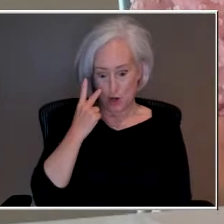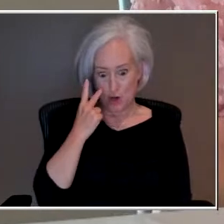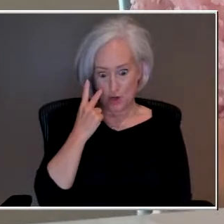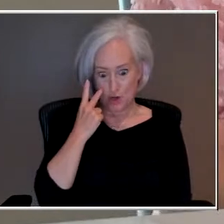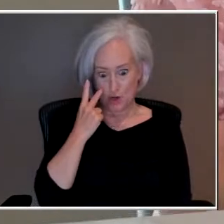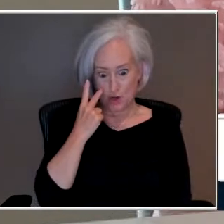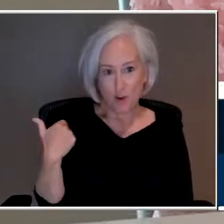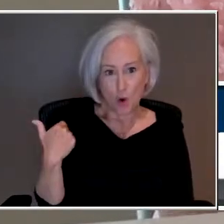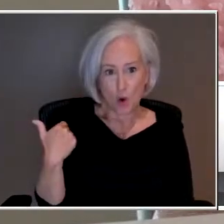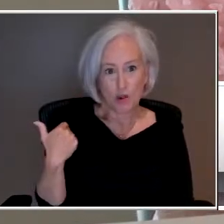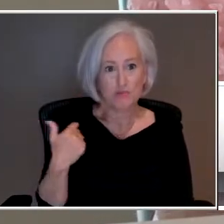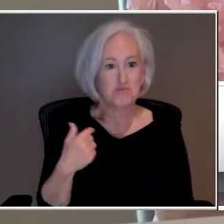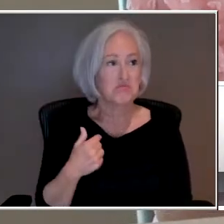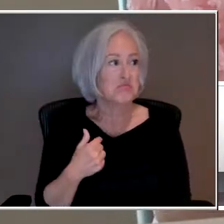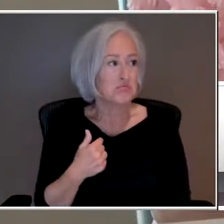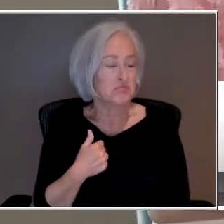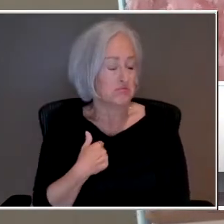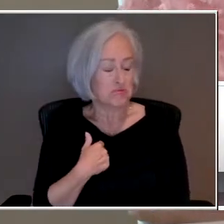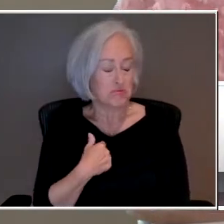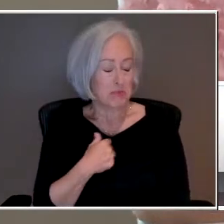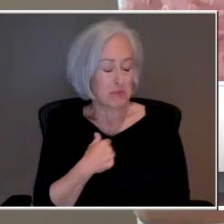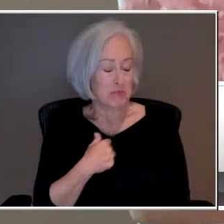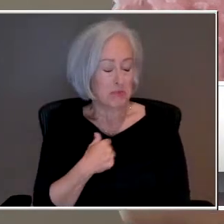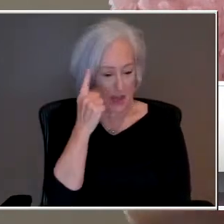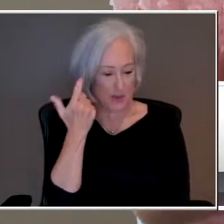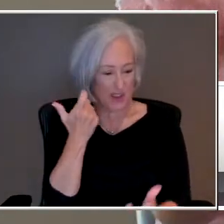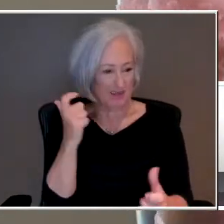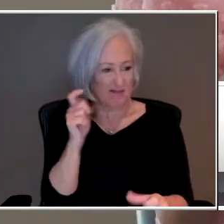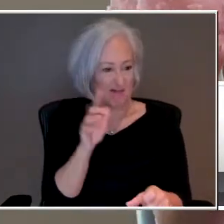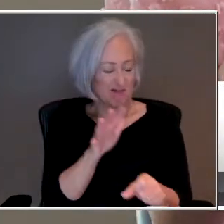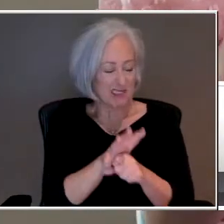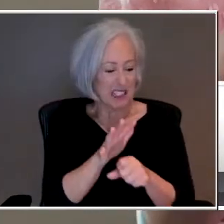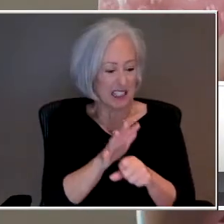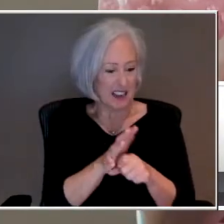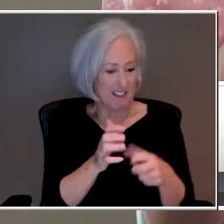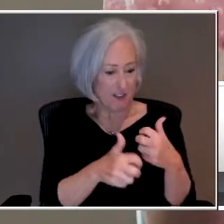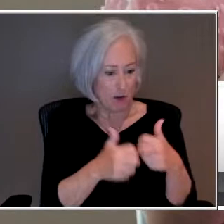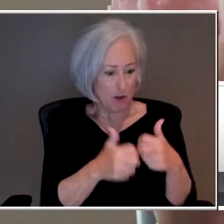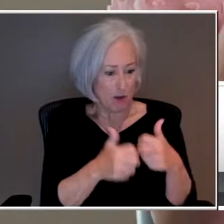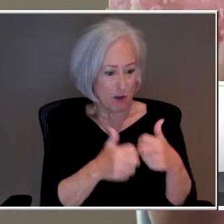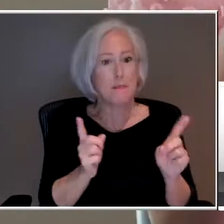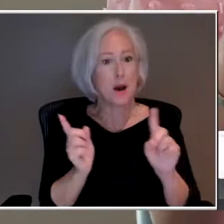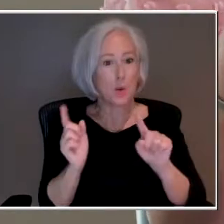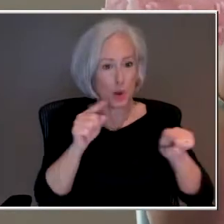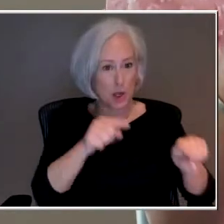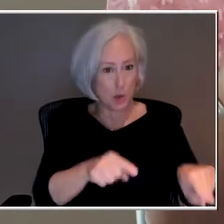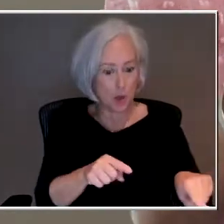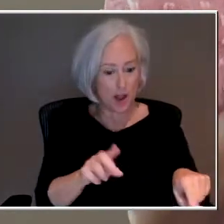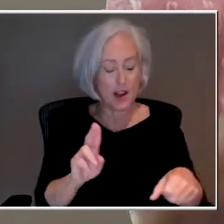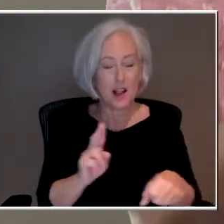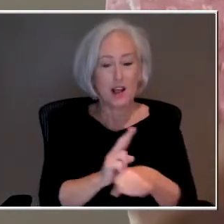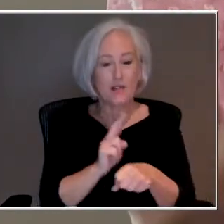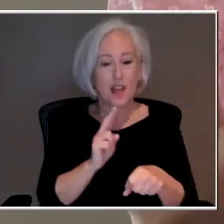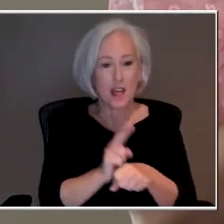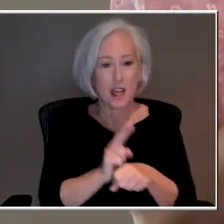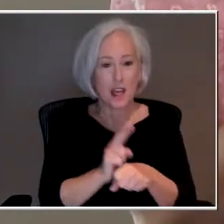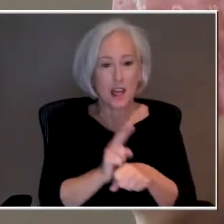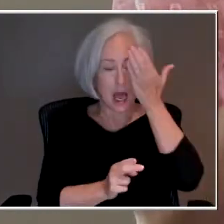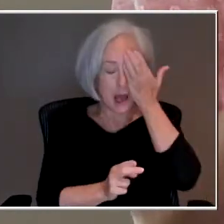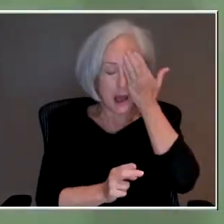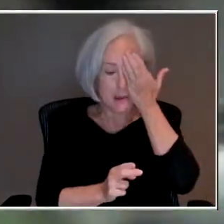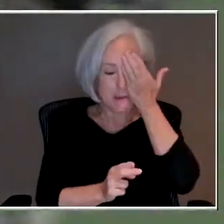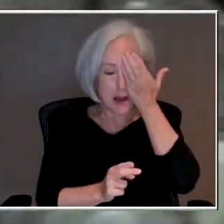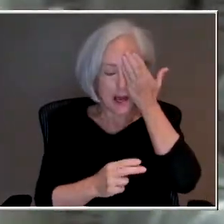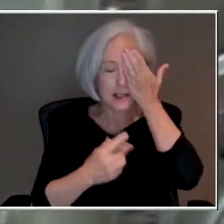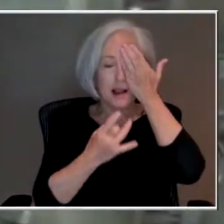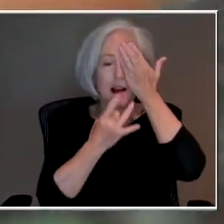enough or anything, but when we went there, they had this little iPad that they used. They shut the lights off, and